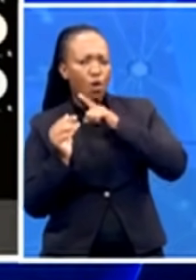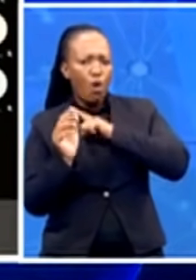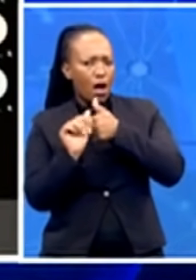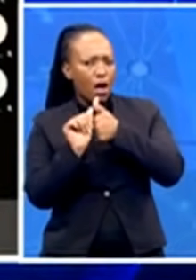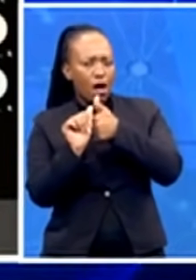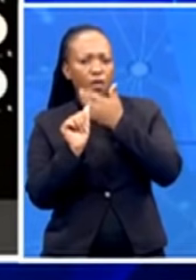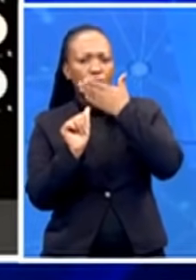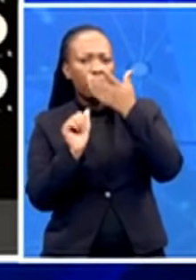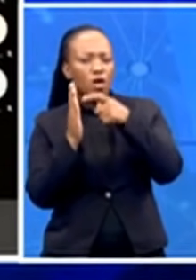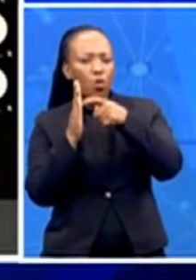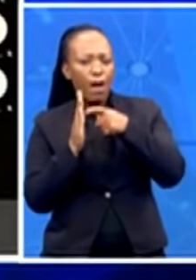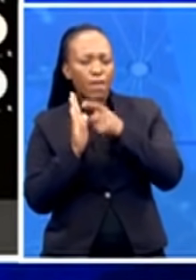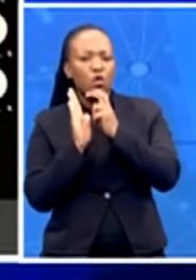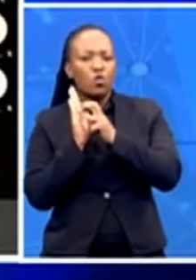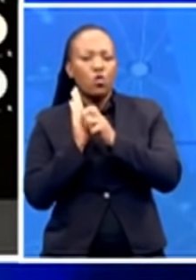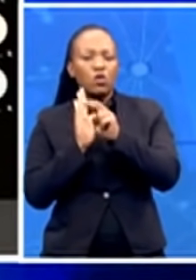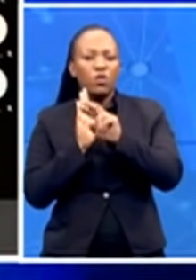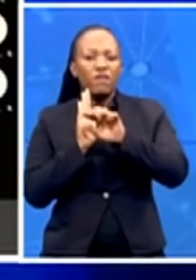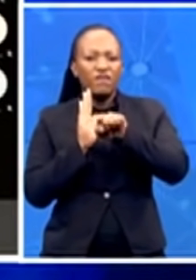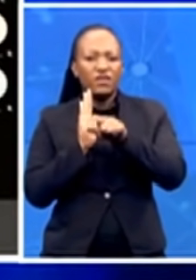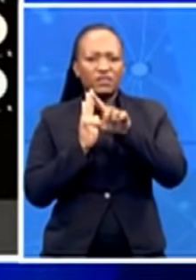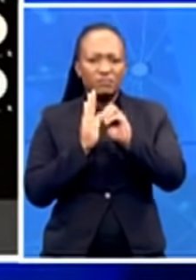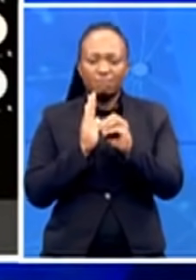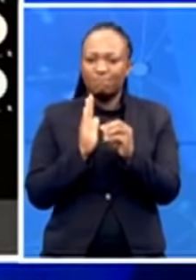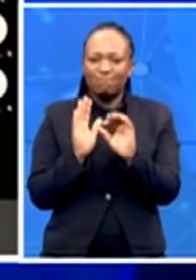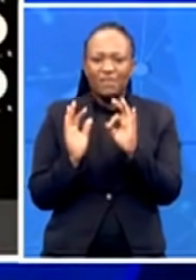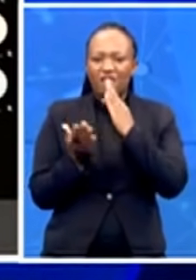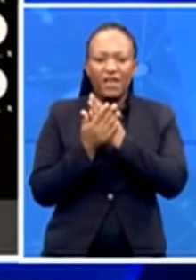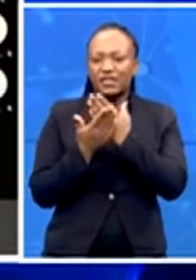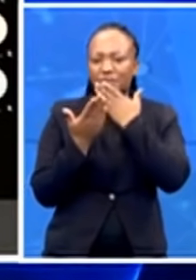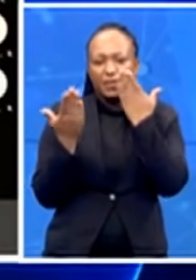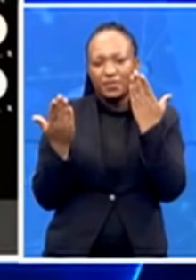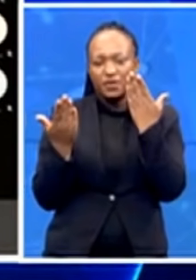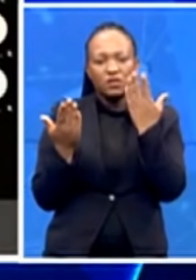25.70 has no merit and stands to be rejected.